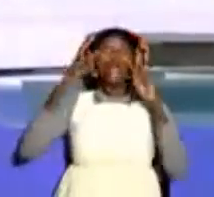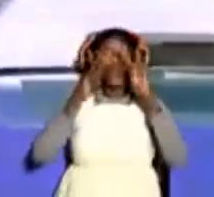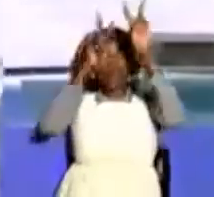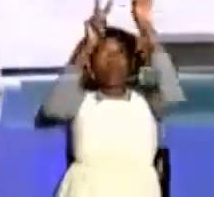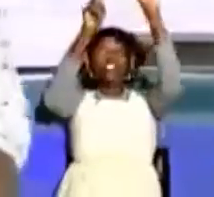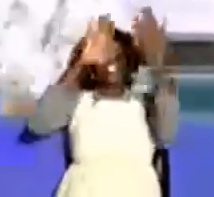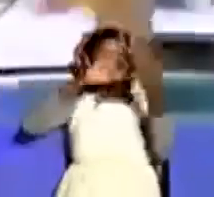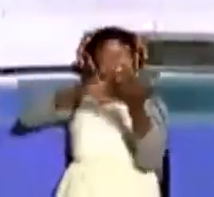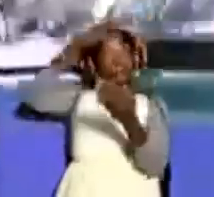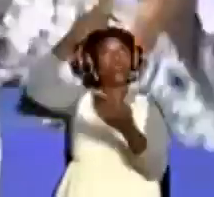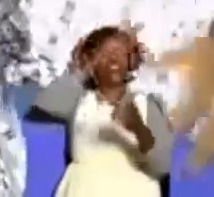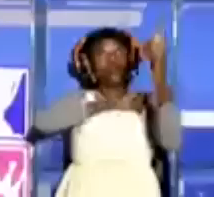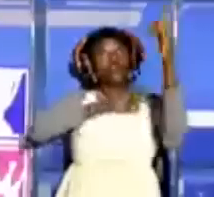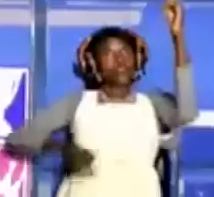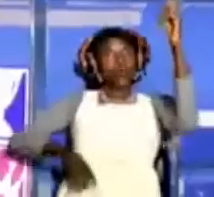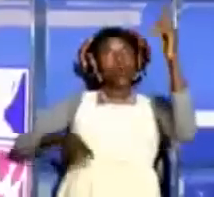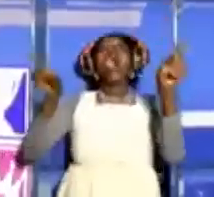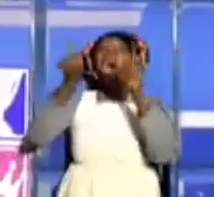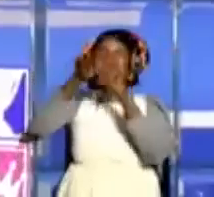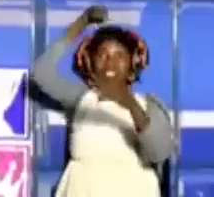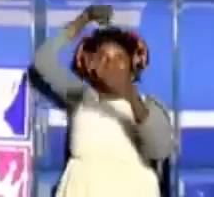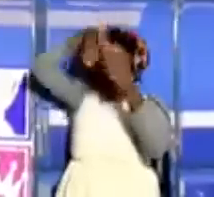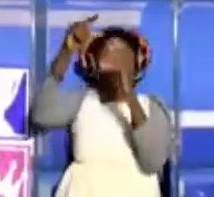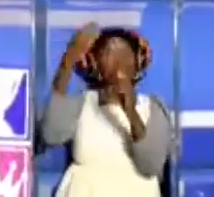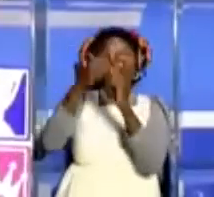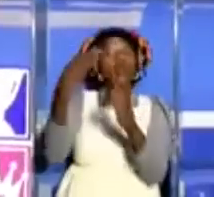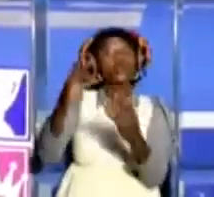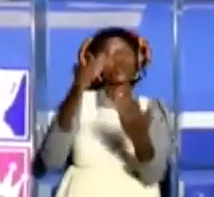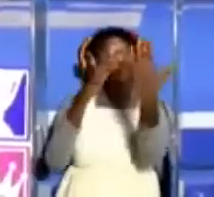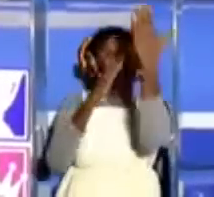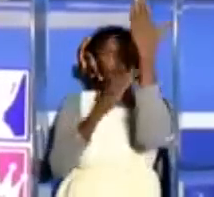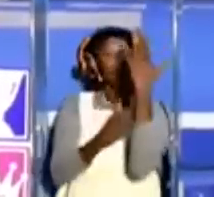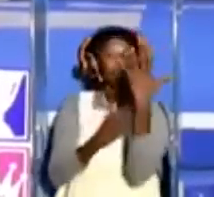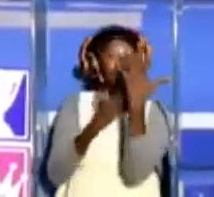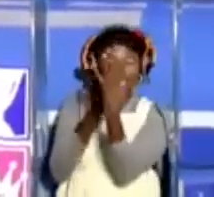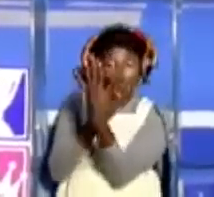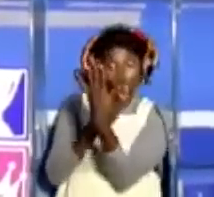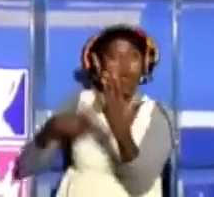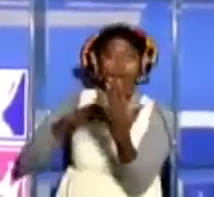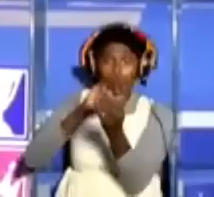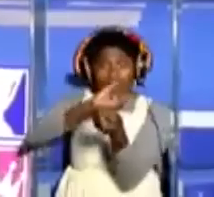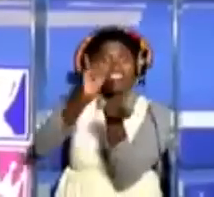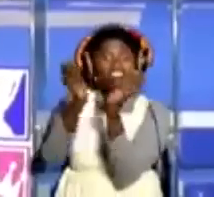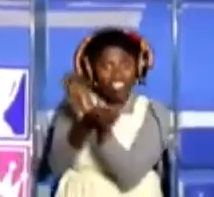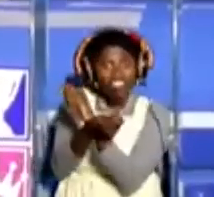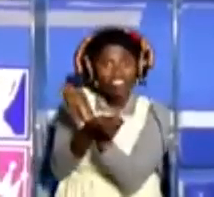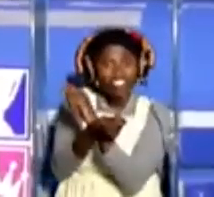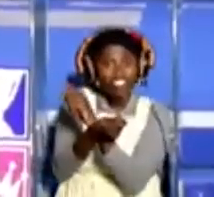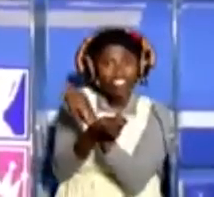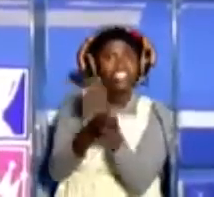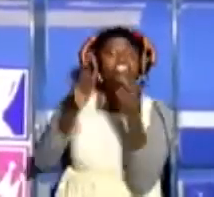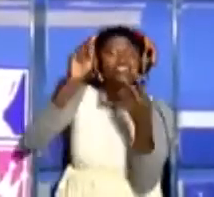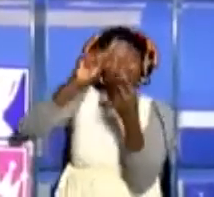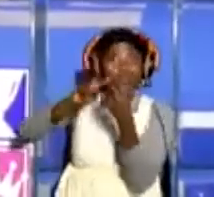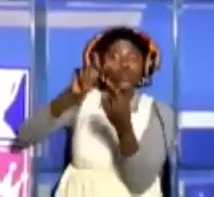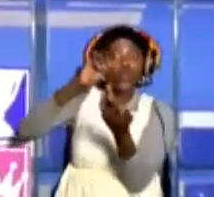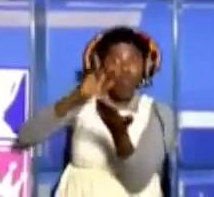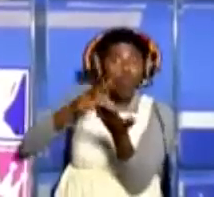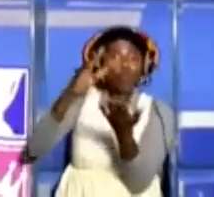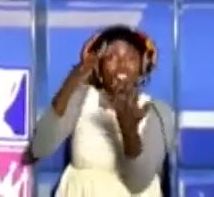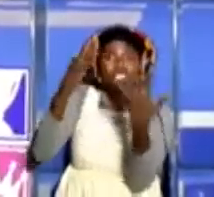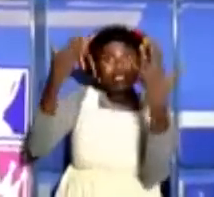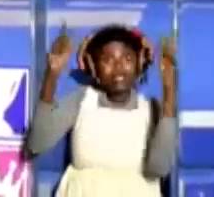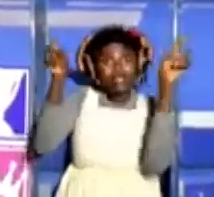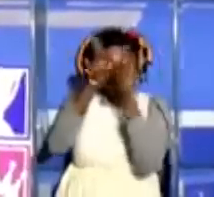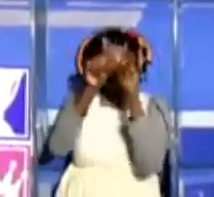beholding the glory of the Lord as in the word of God in the mirror, we are being changed into his